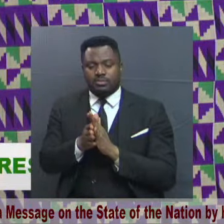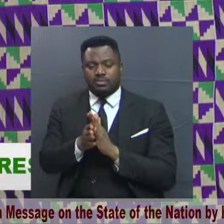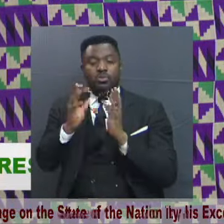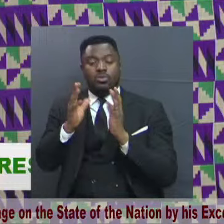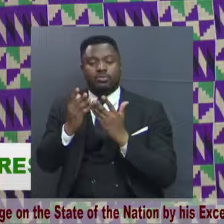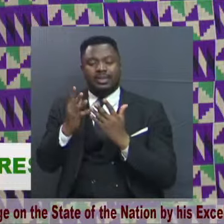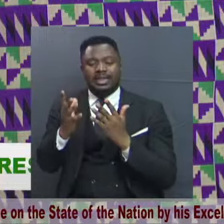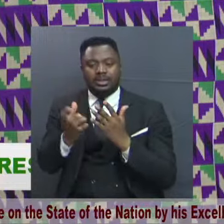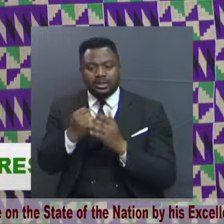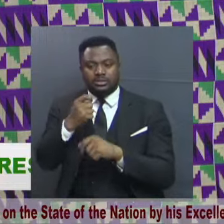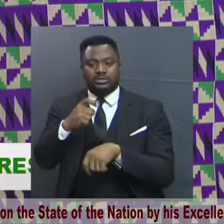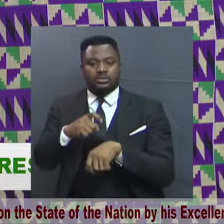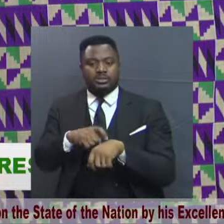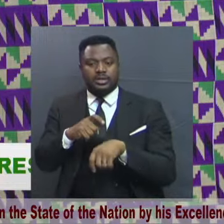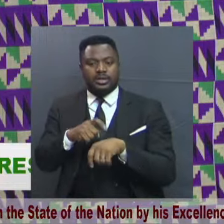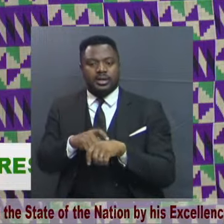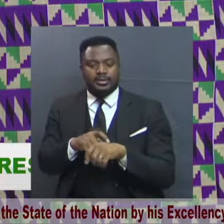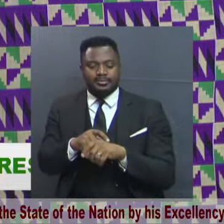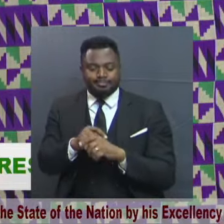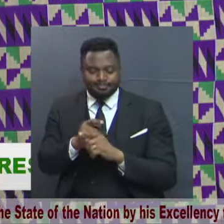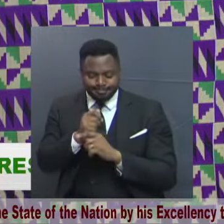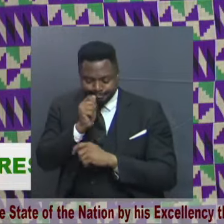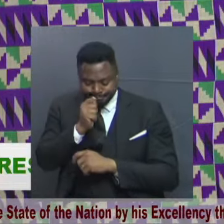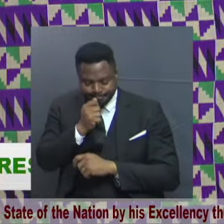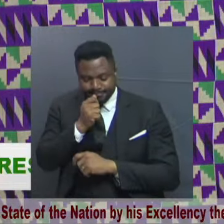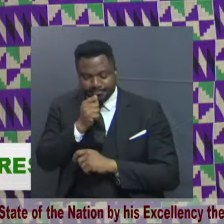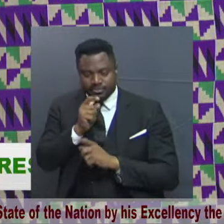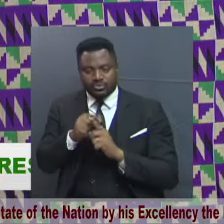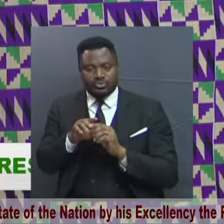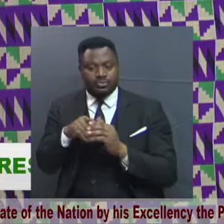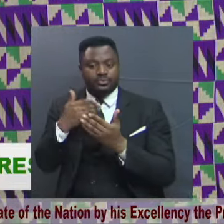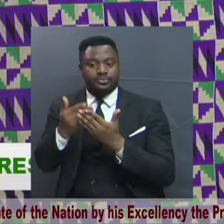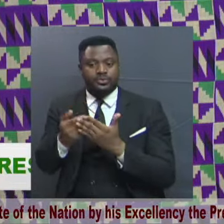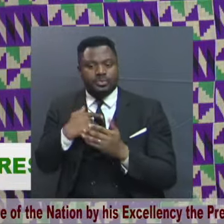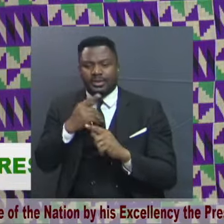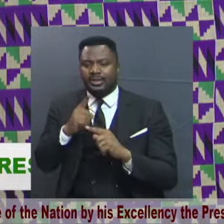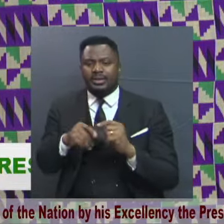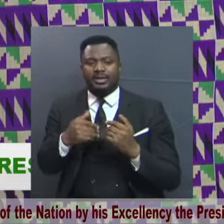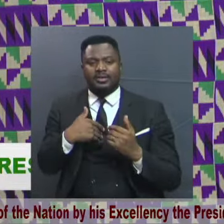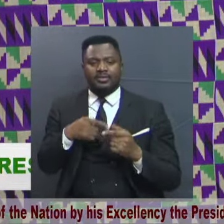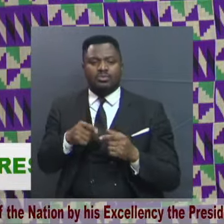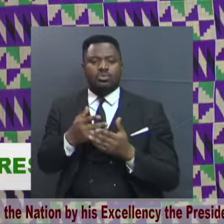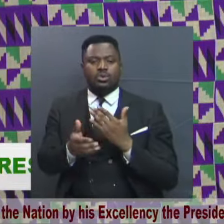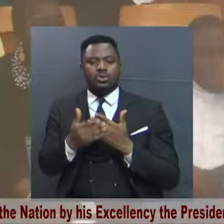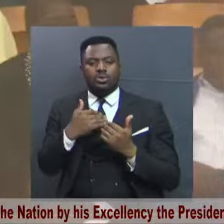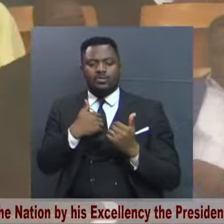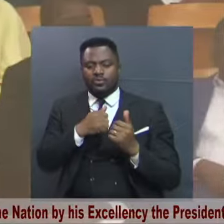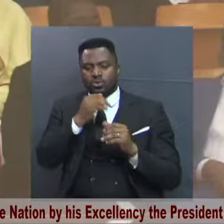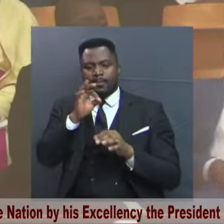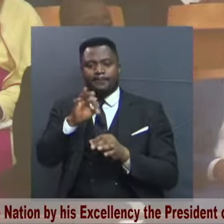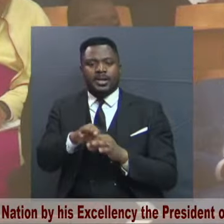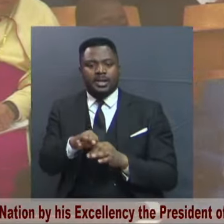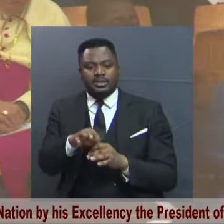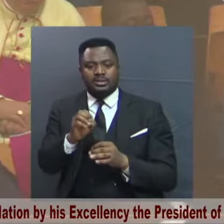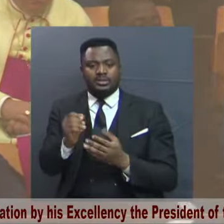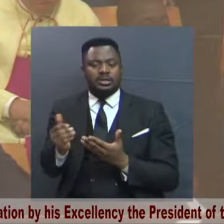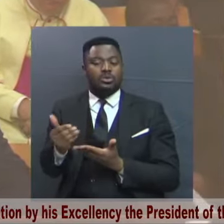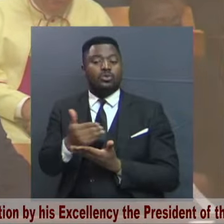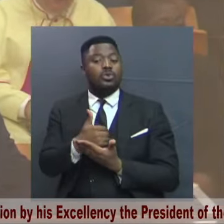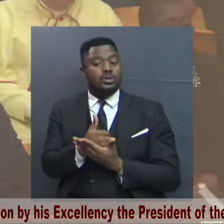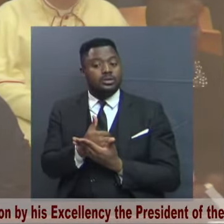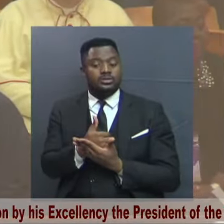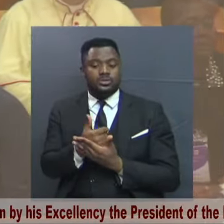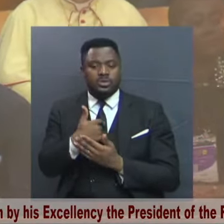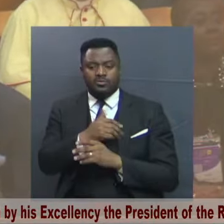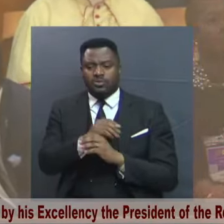takes time dedication and patience we cannot Harvest where we have not planted and irrigated